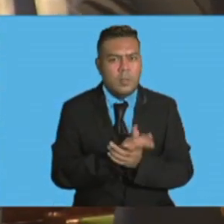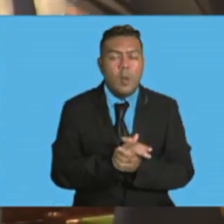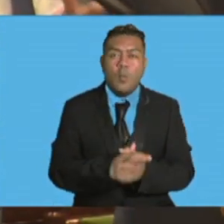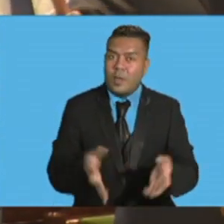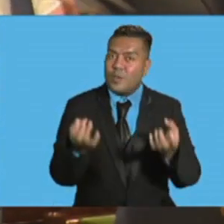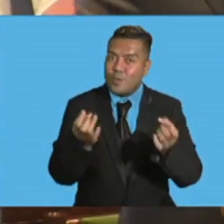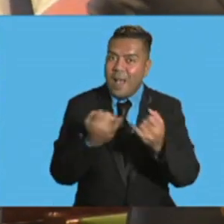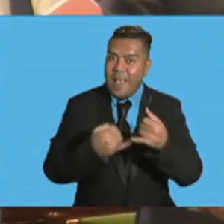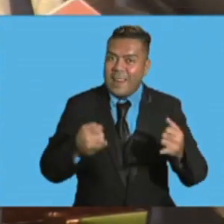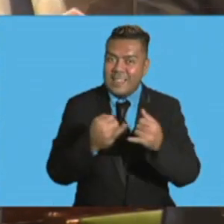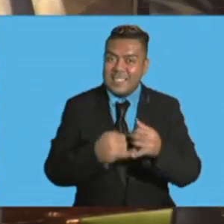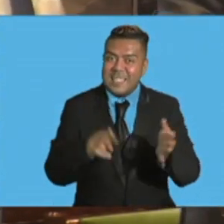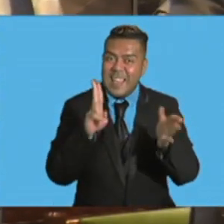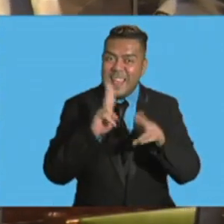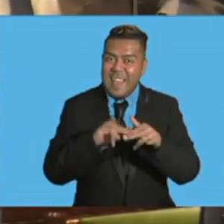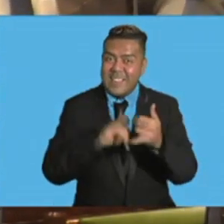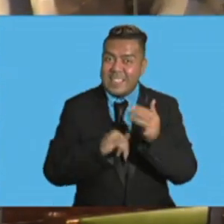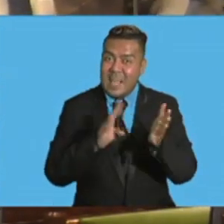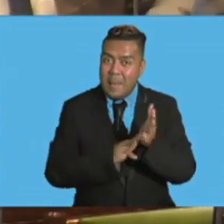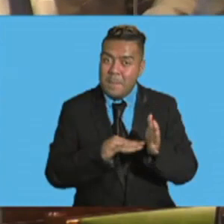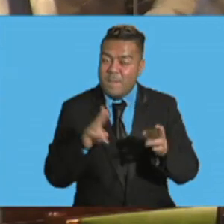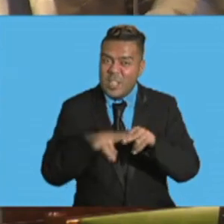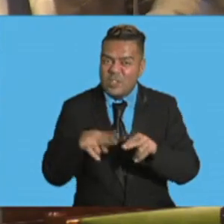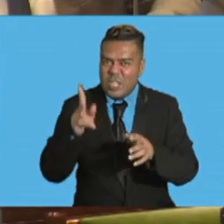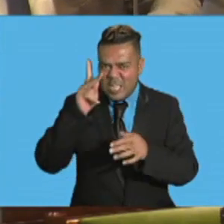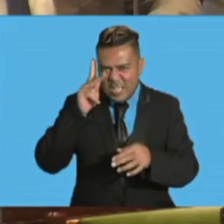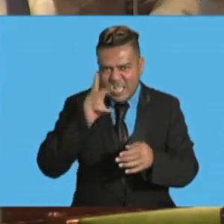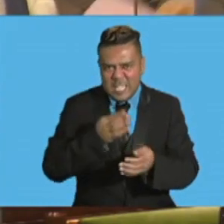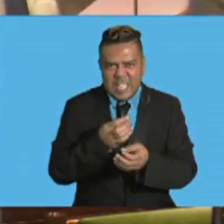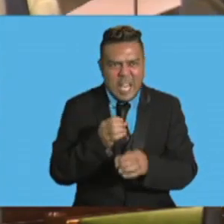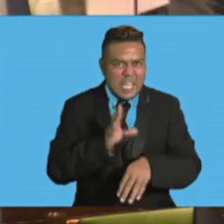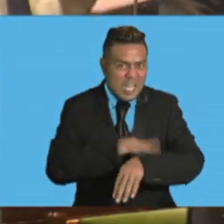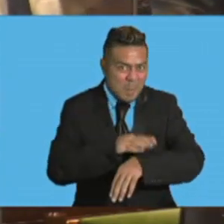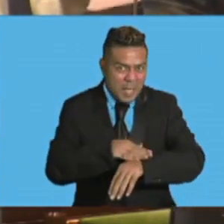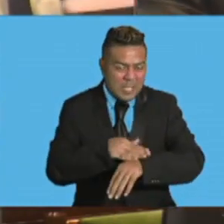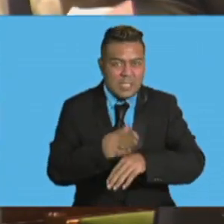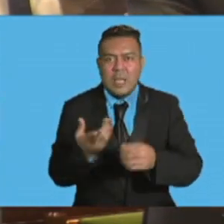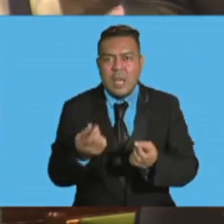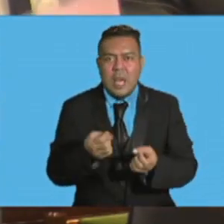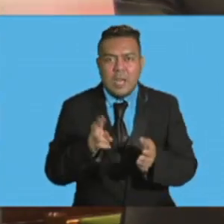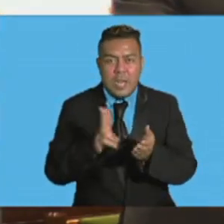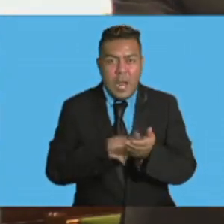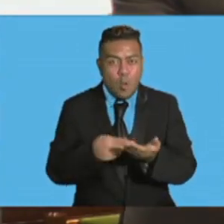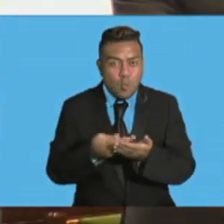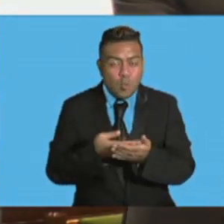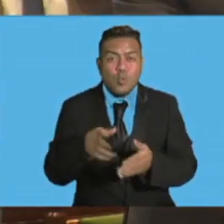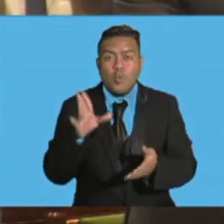Cook Islands, Federated States of Micronesia, Fiji, Kiribati, Republic of Marshall Islands, Nauru,